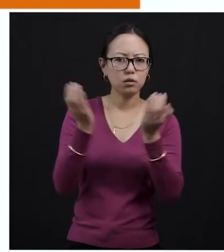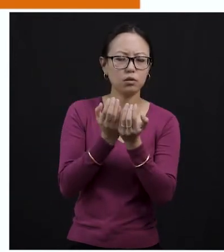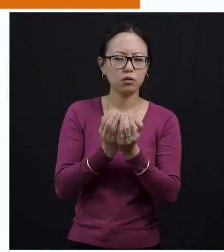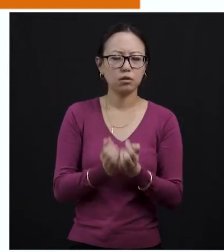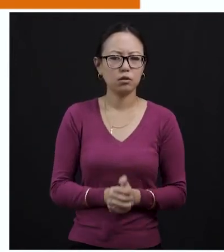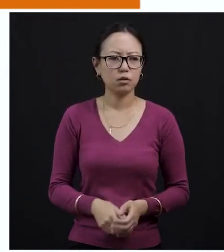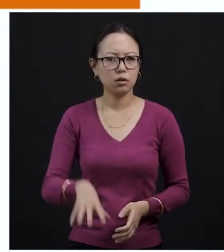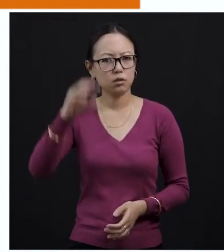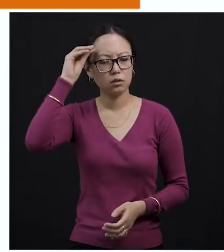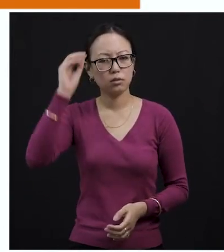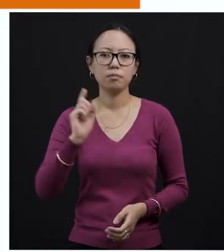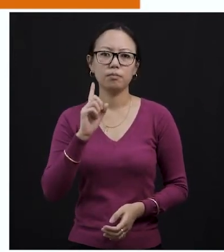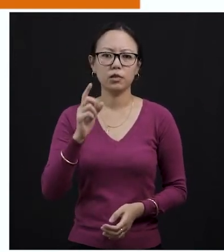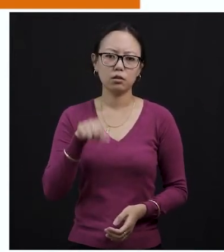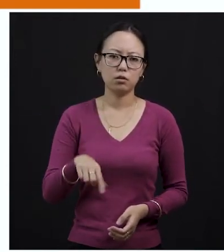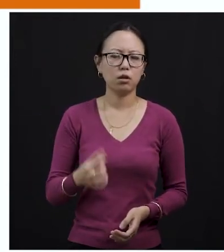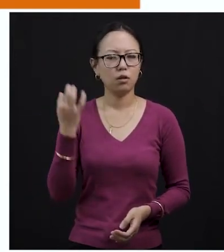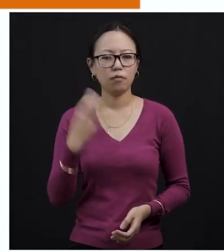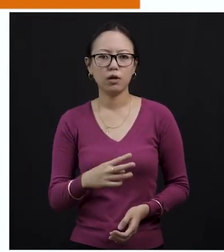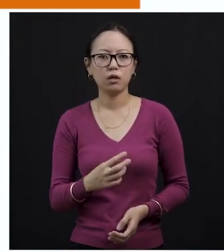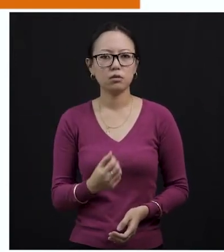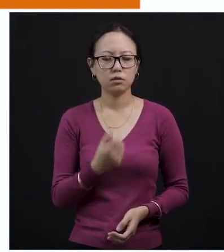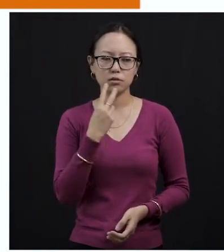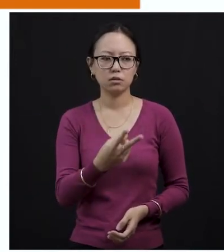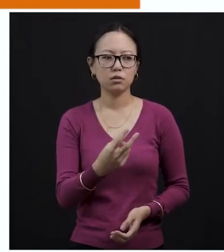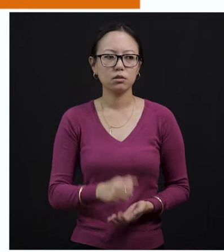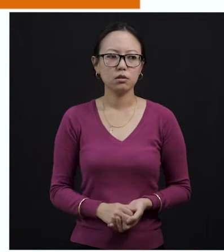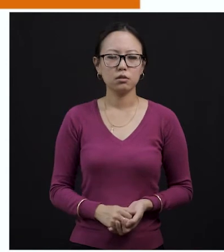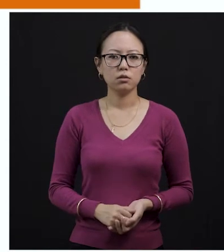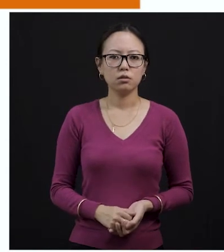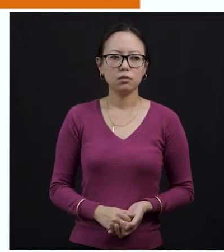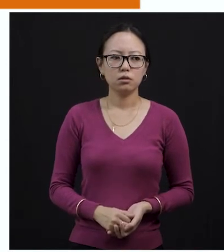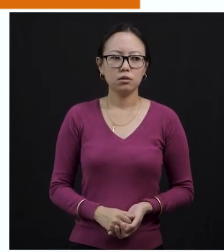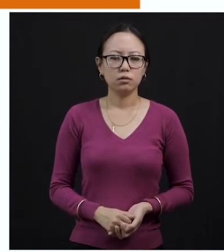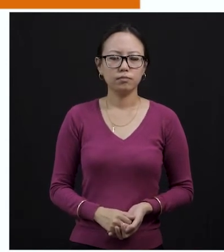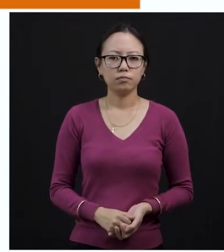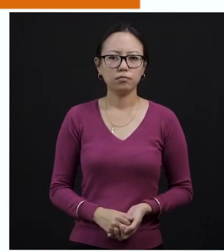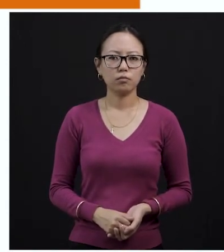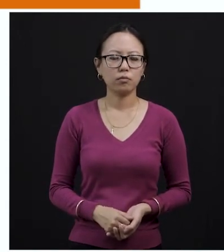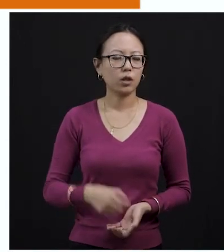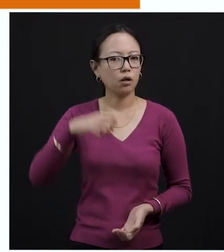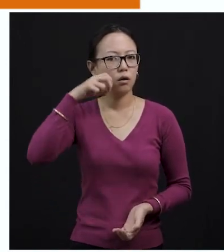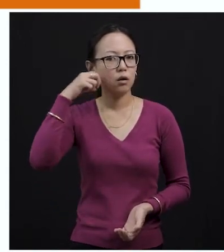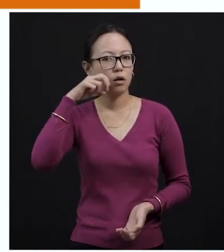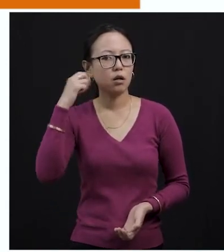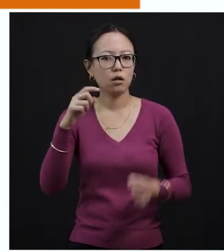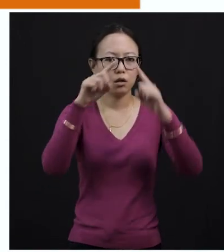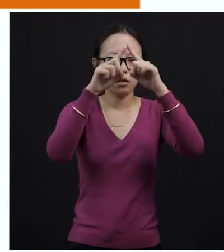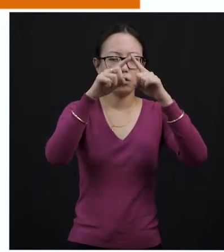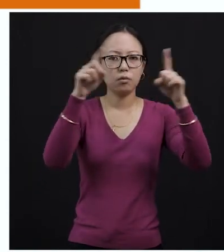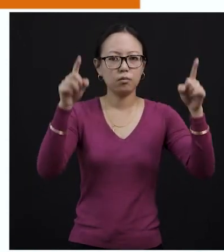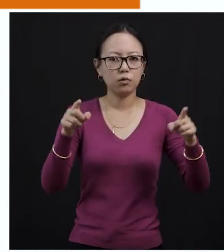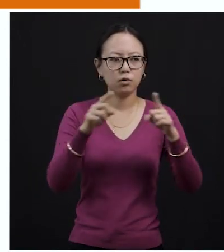to the next concept. Now, if you look at these yellow boxes, orange boxes,